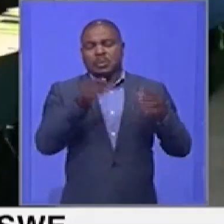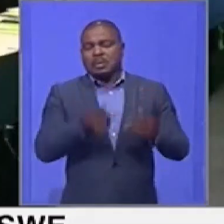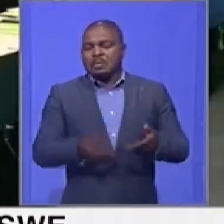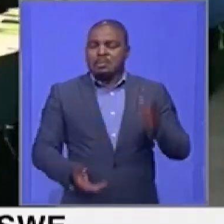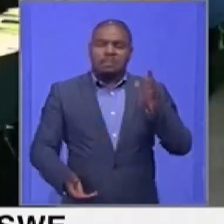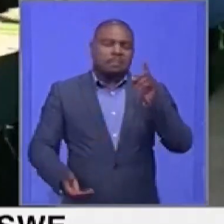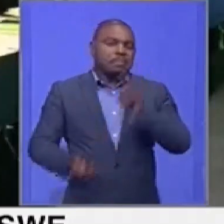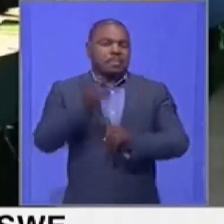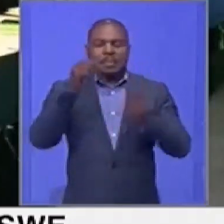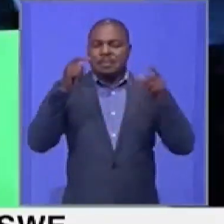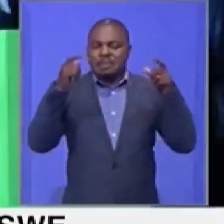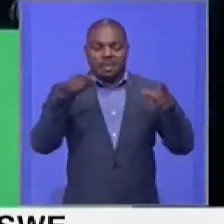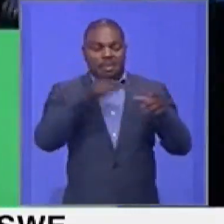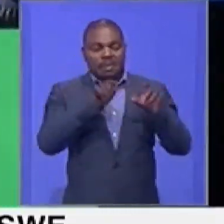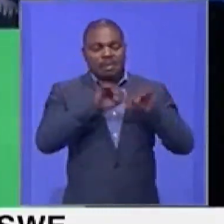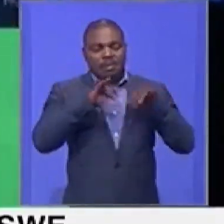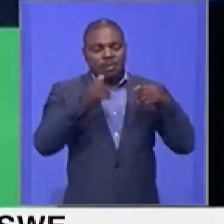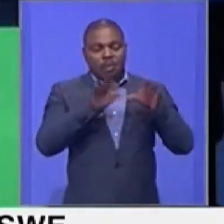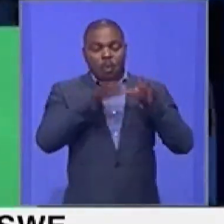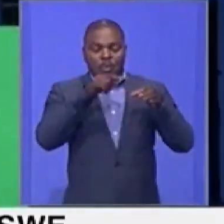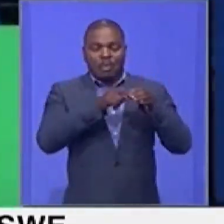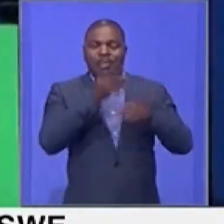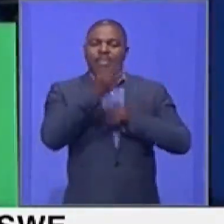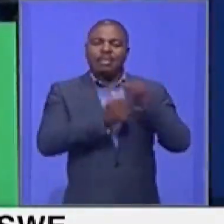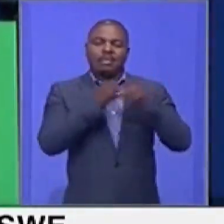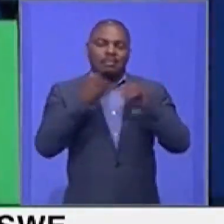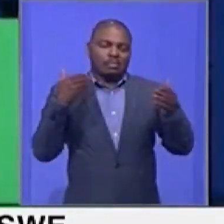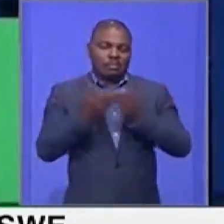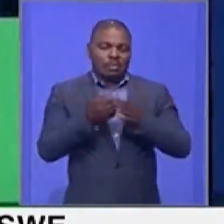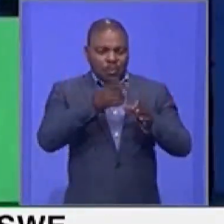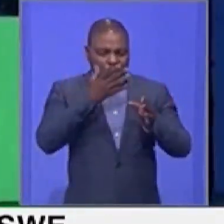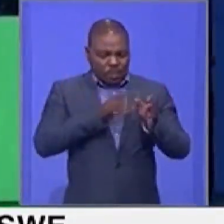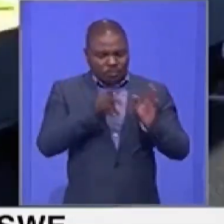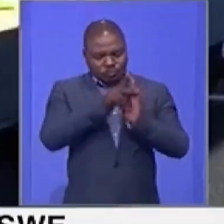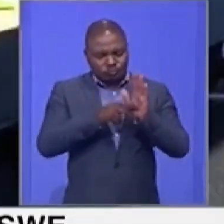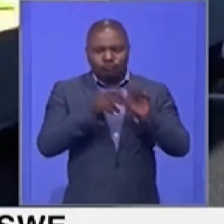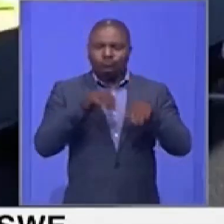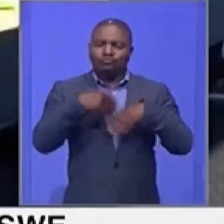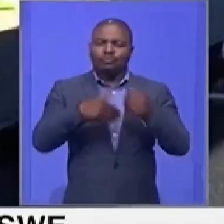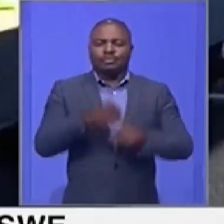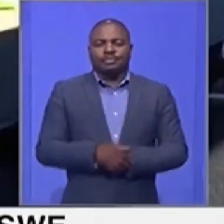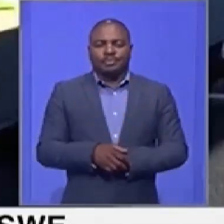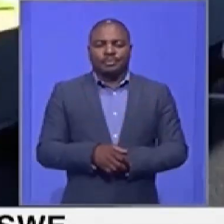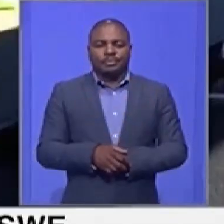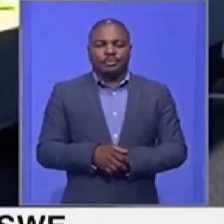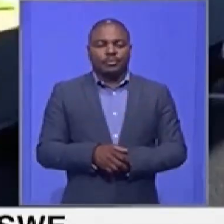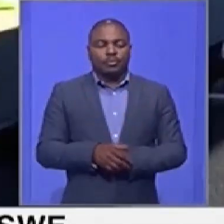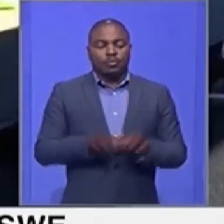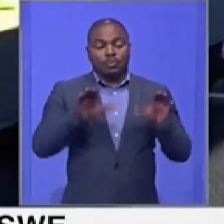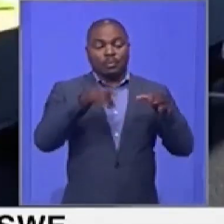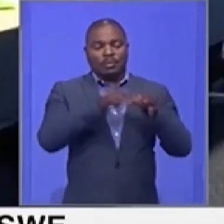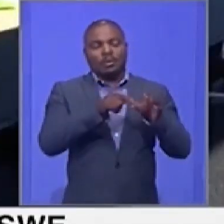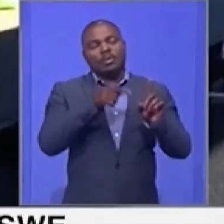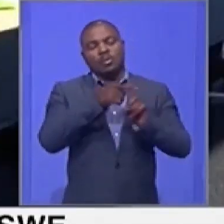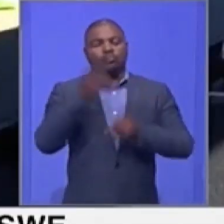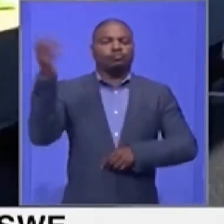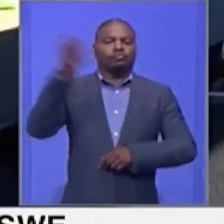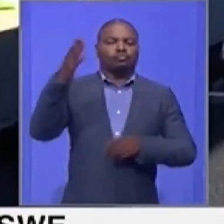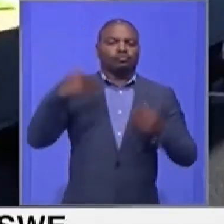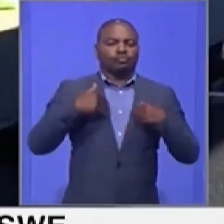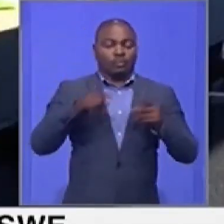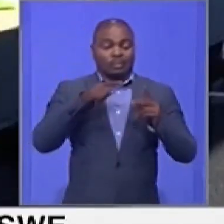e lekoko le la dingwaga di le 3 le ntse le solofetse go e bona e diragala fa simolola go neela ka puo moeteledipele